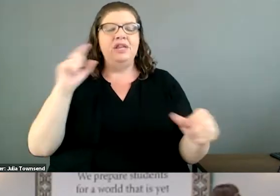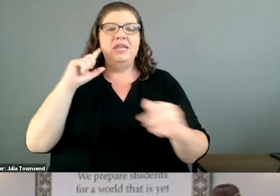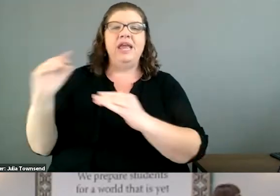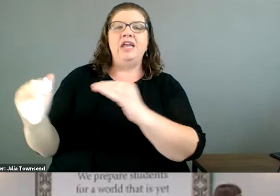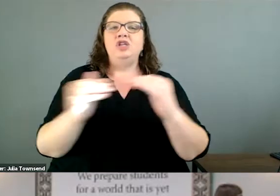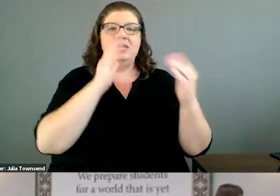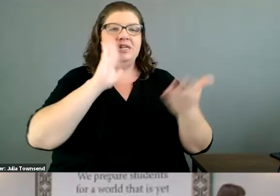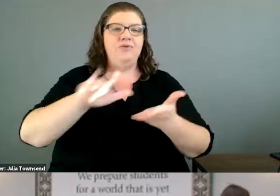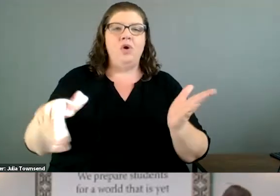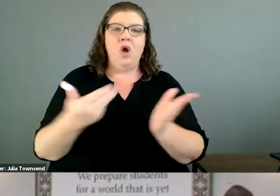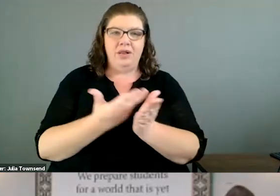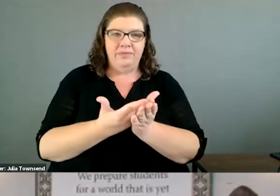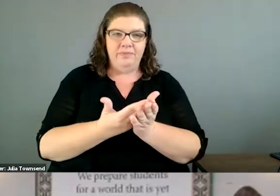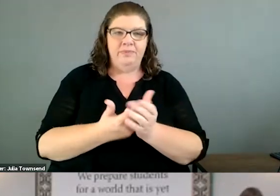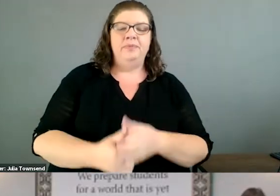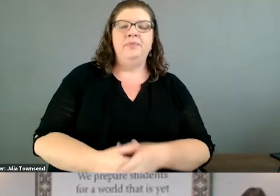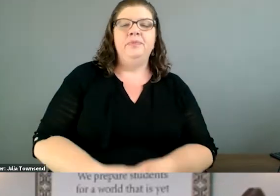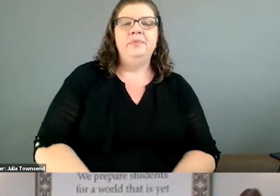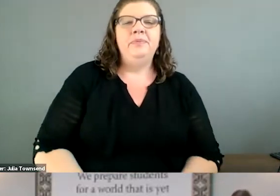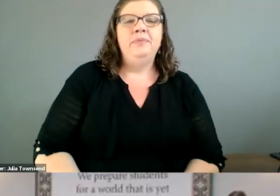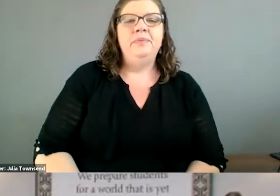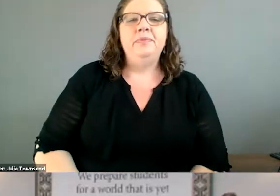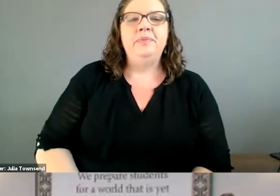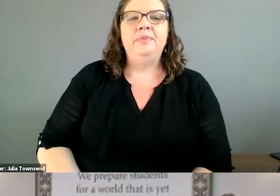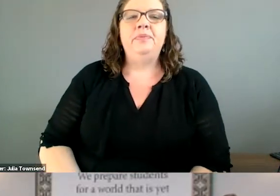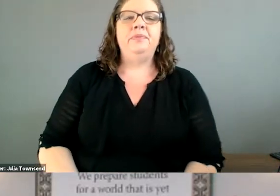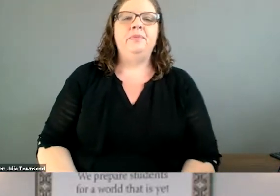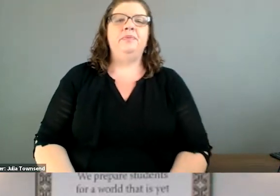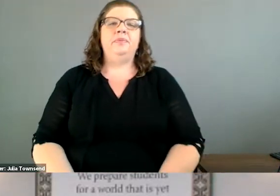liberty and justice for all.